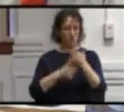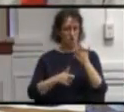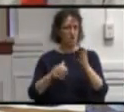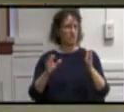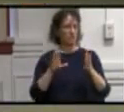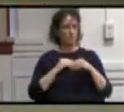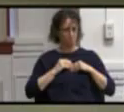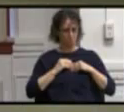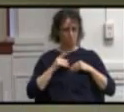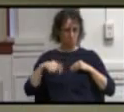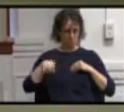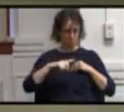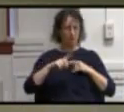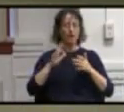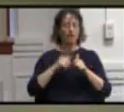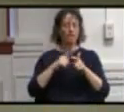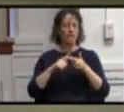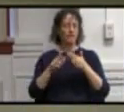Is there any discussion?